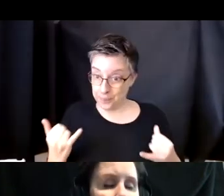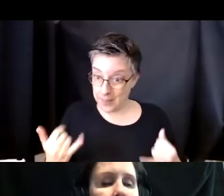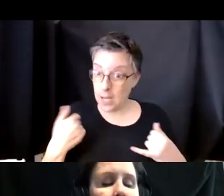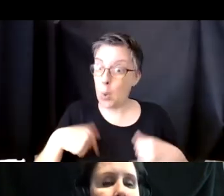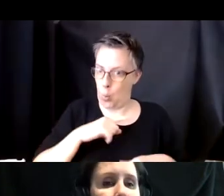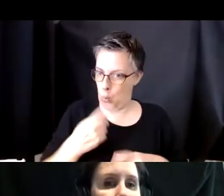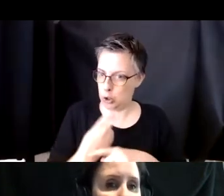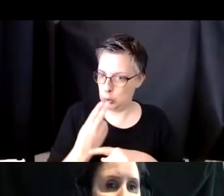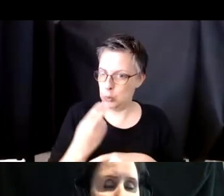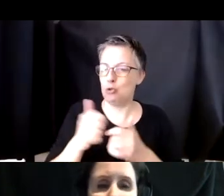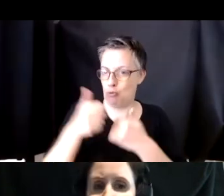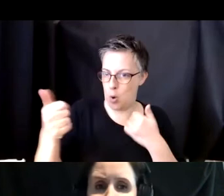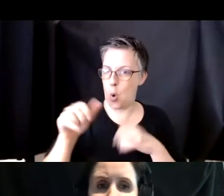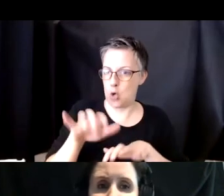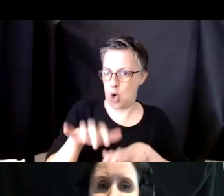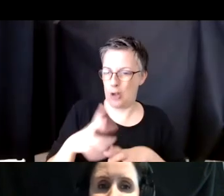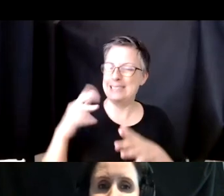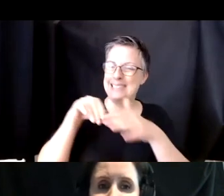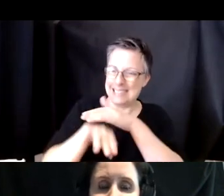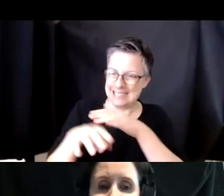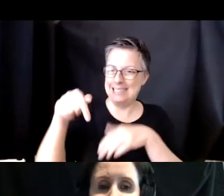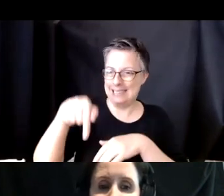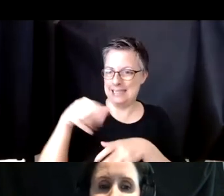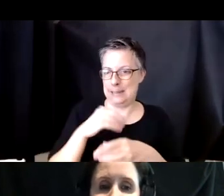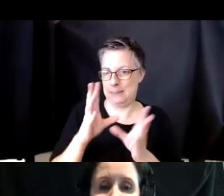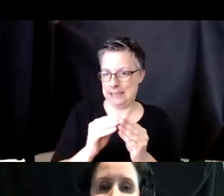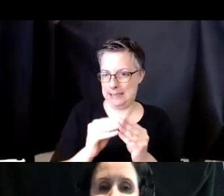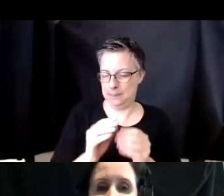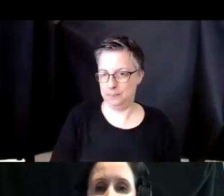integrated into this Zoom meeting.